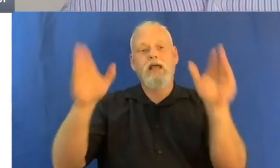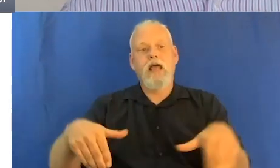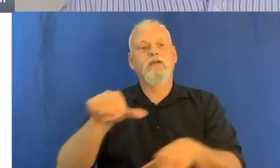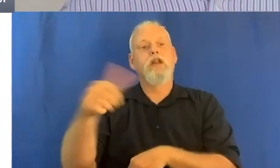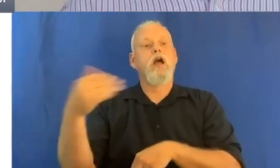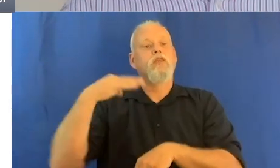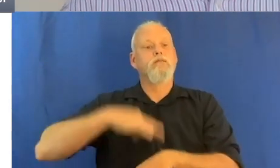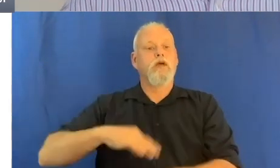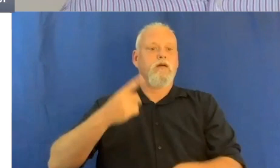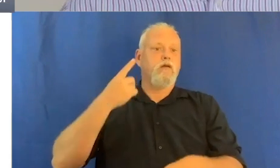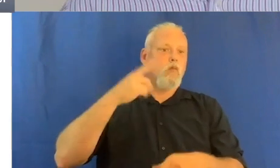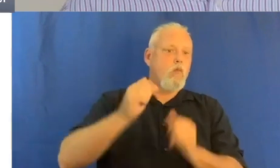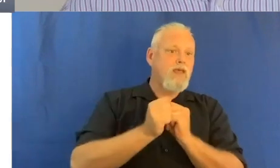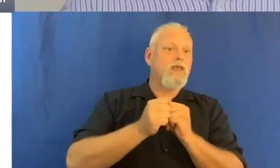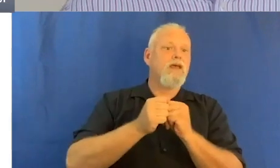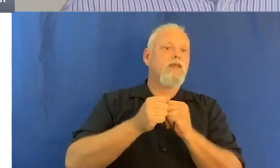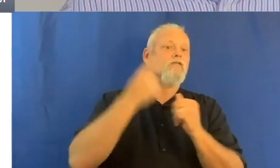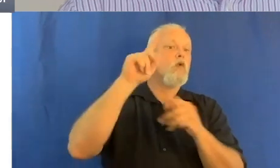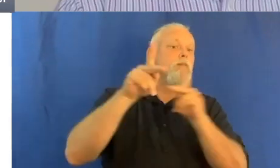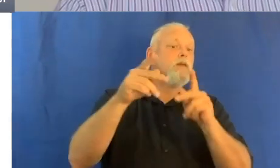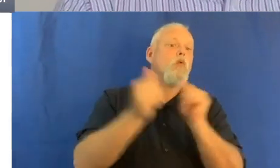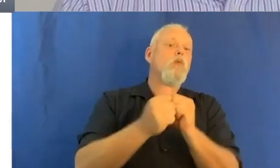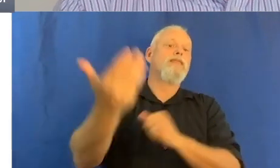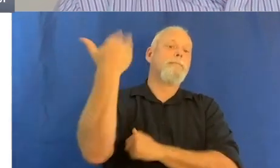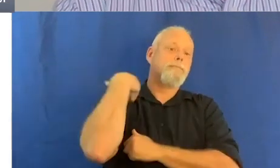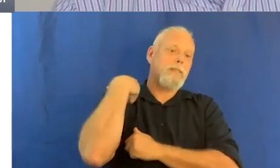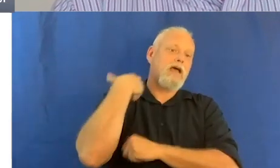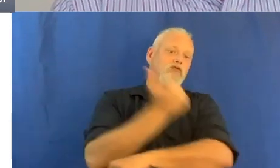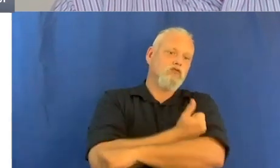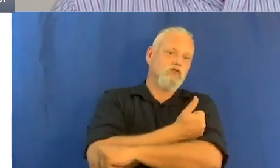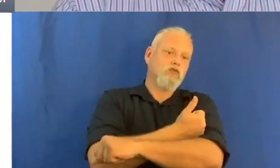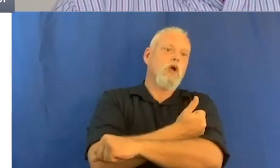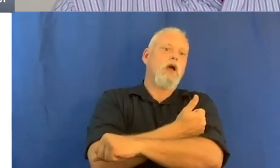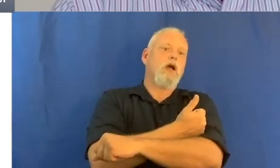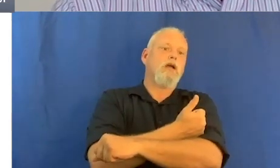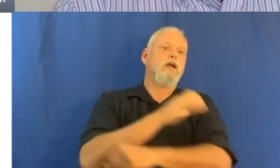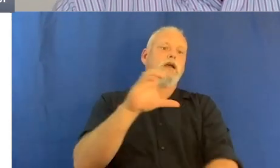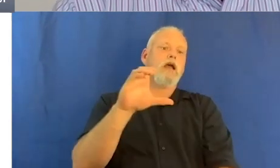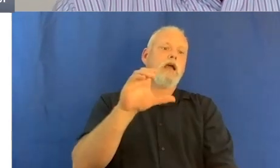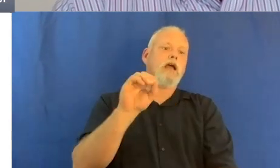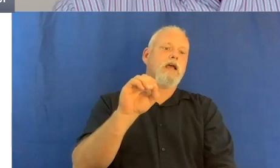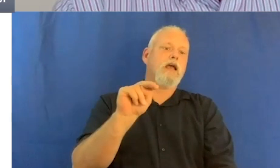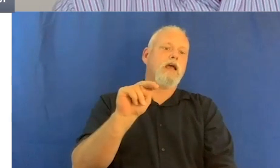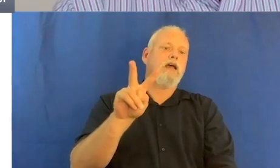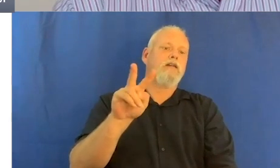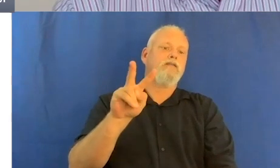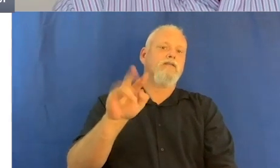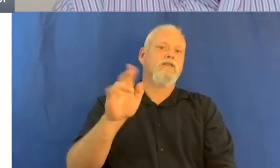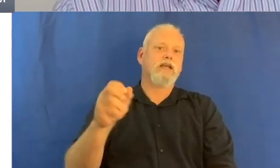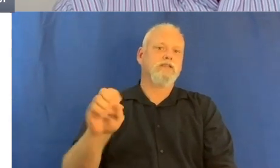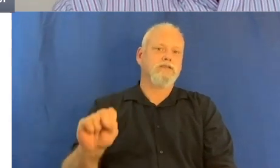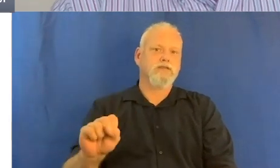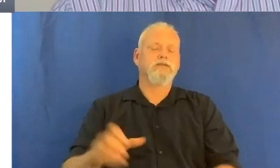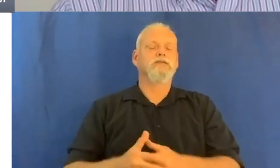with past drug convictions. Another priority Congress must enact, and the president needs